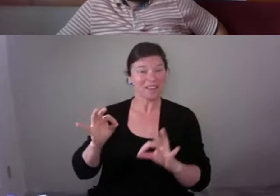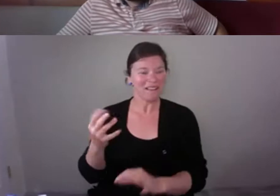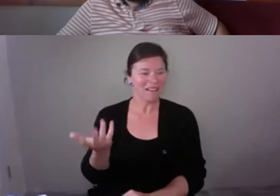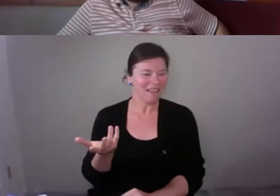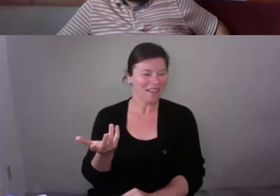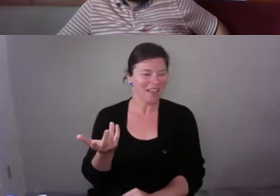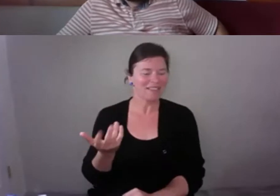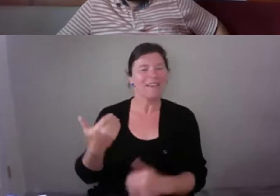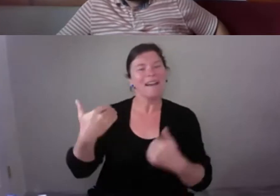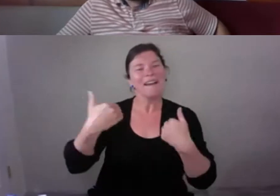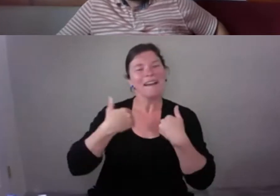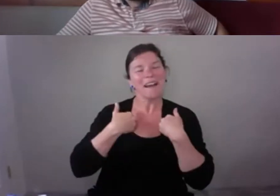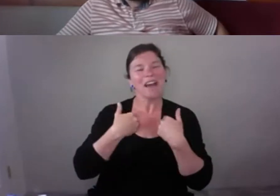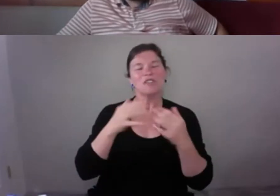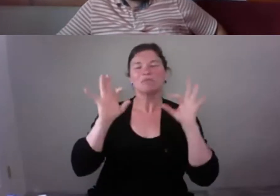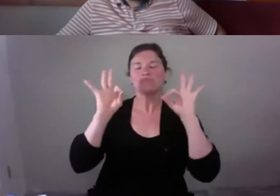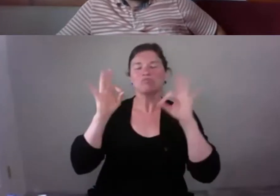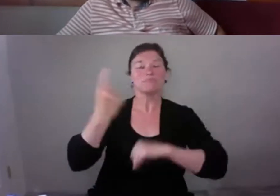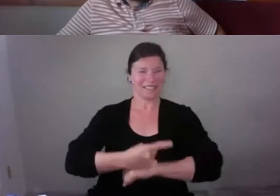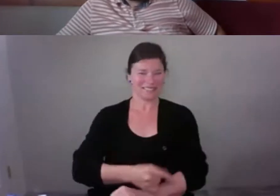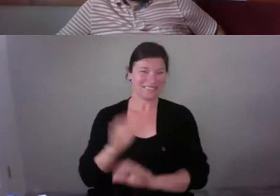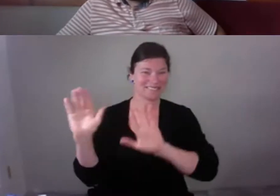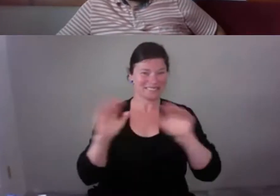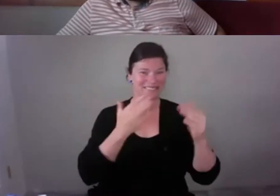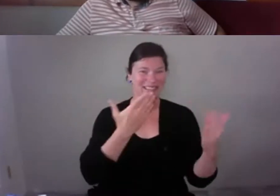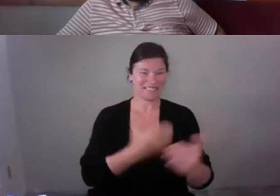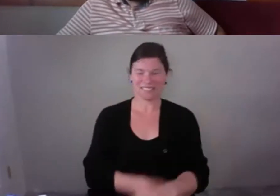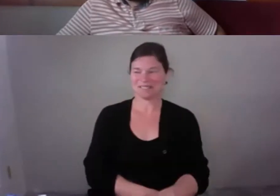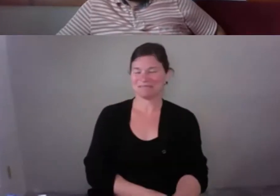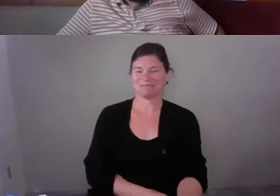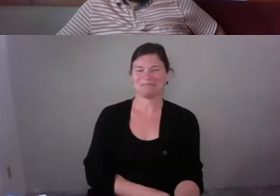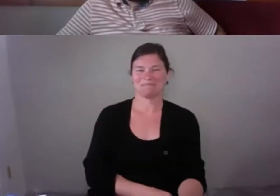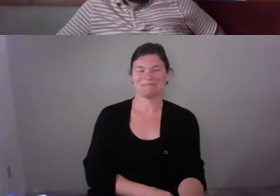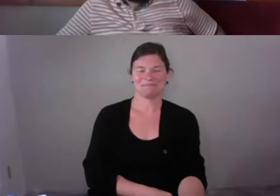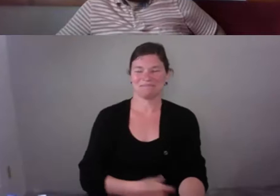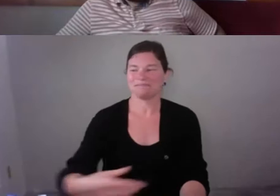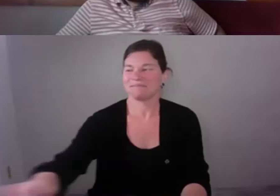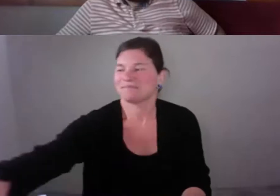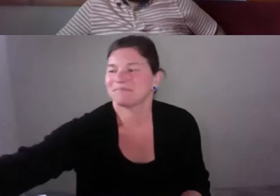have a great day. Thank you. Thank you. You too.